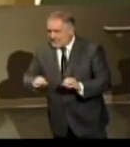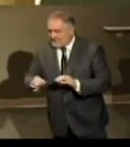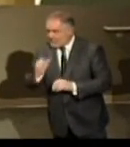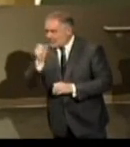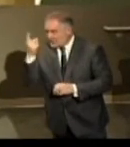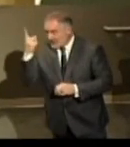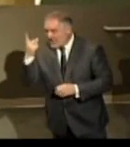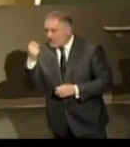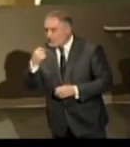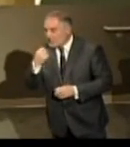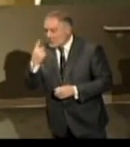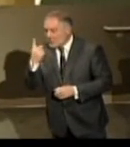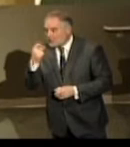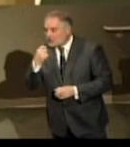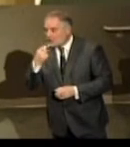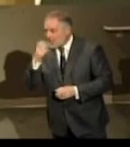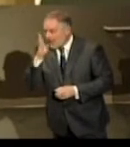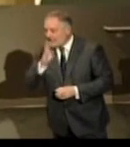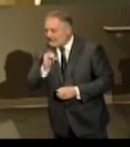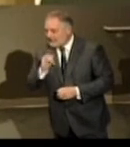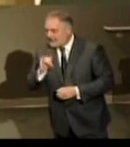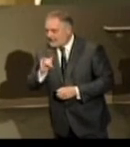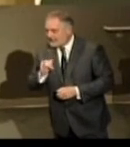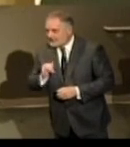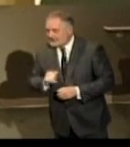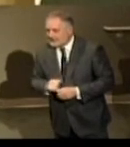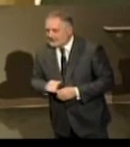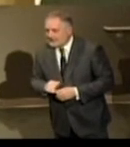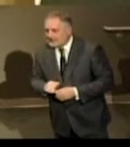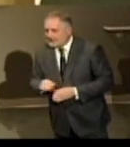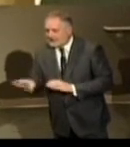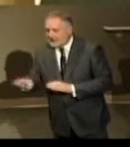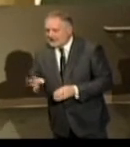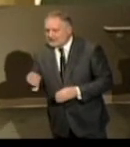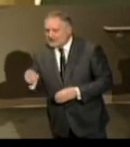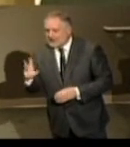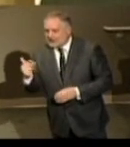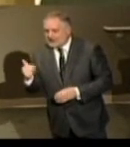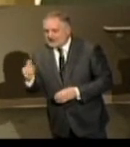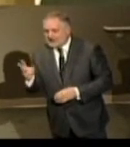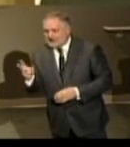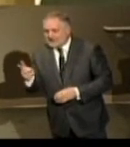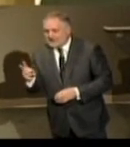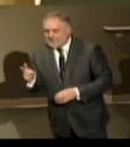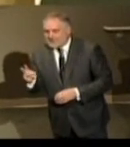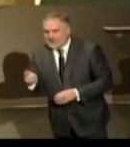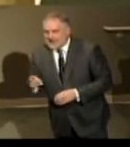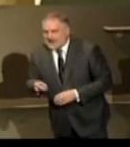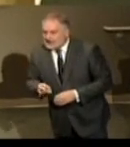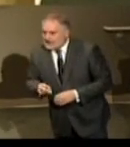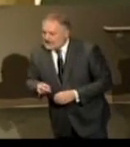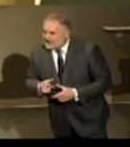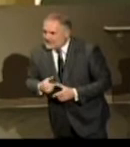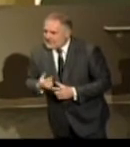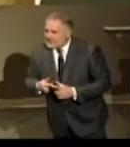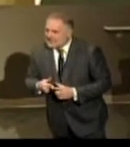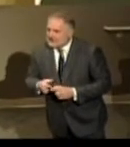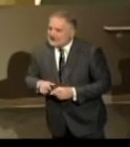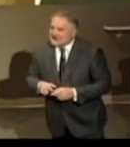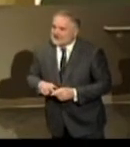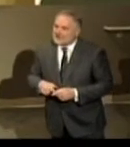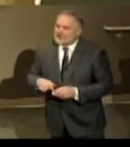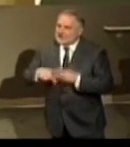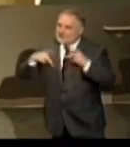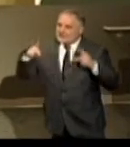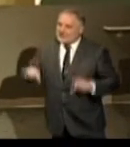Come on. That's what Paul does to this heathen nation. He says to this, Acts 14, 13 through 15. Then the priest of Juniper,